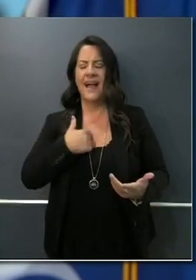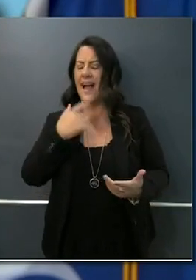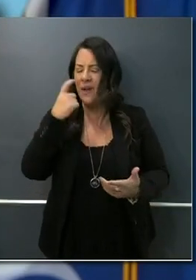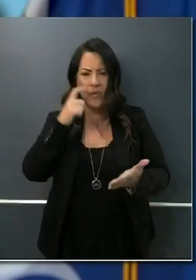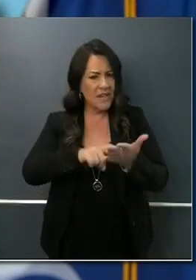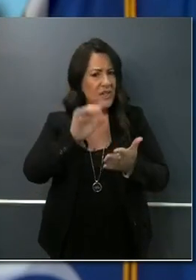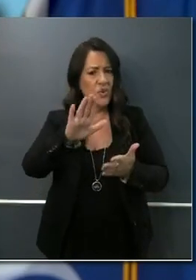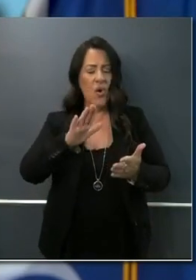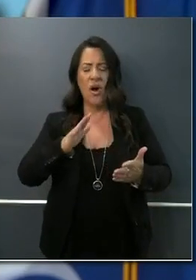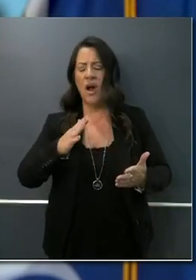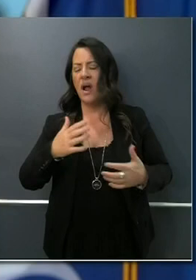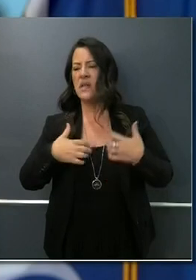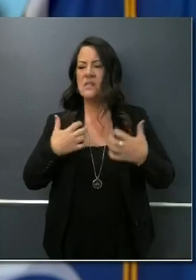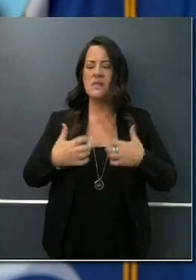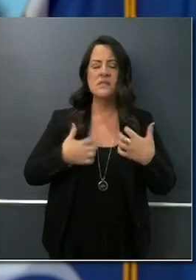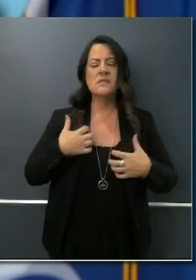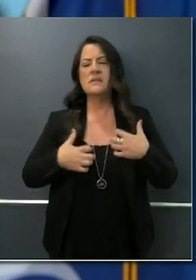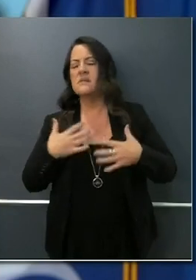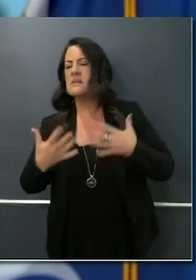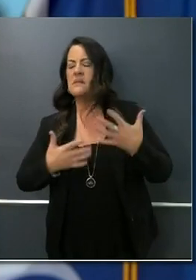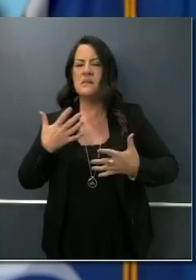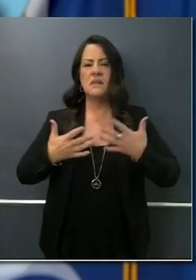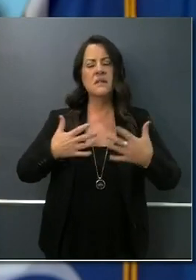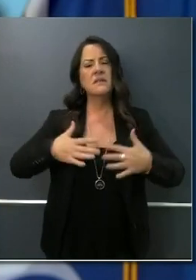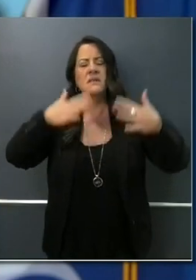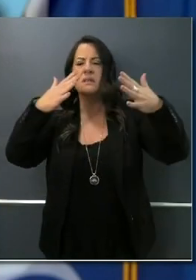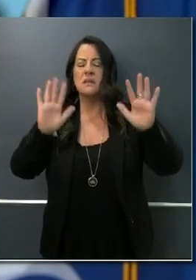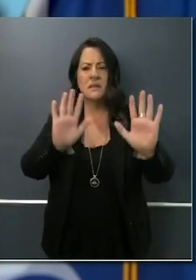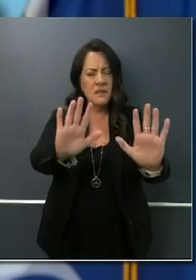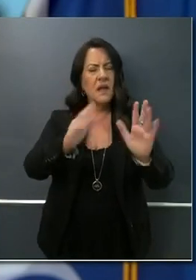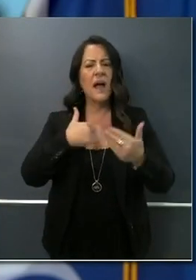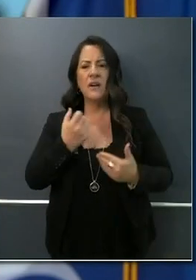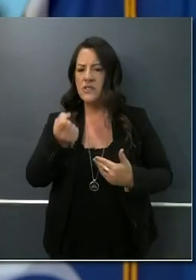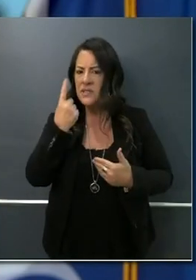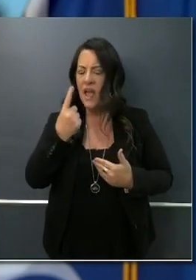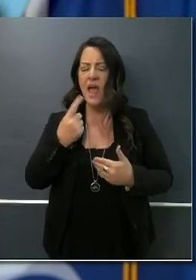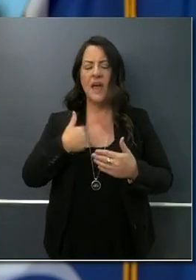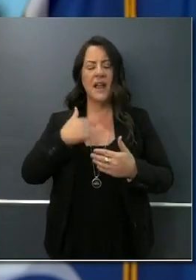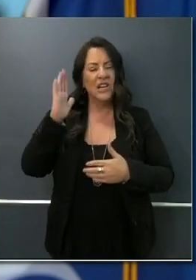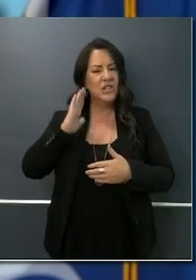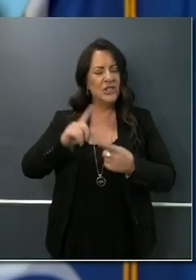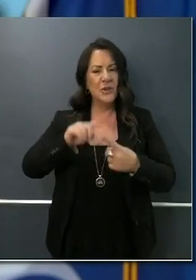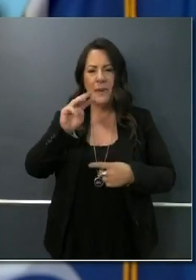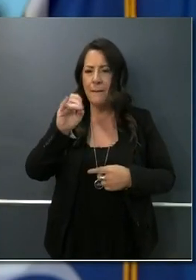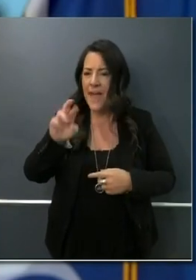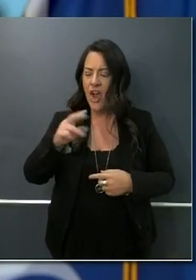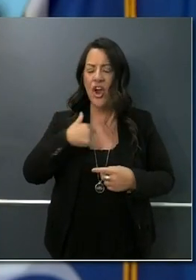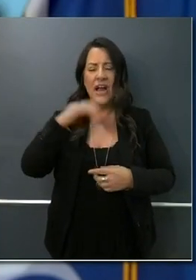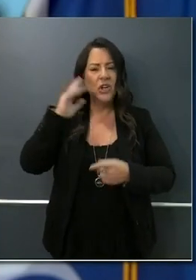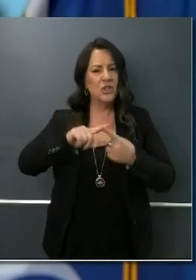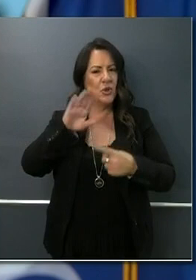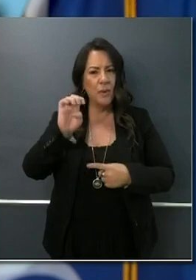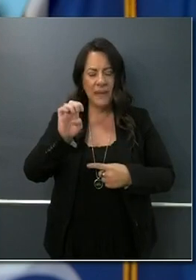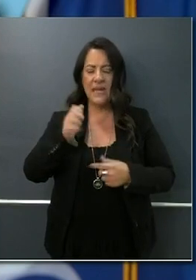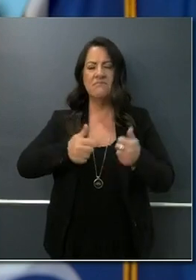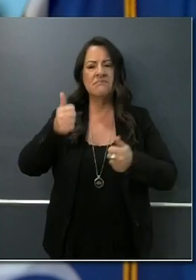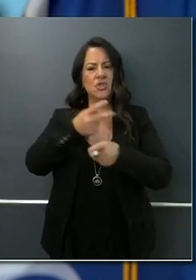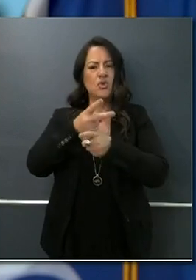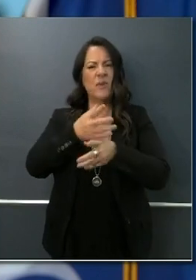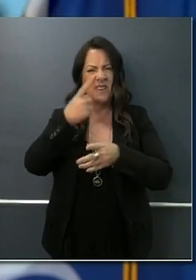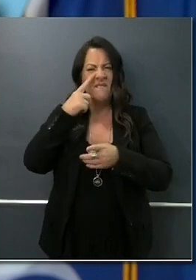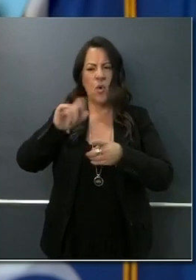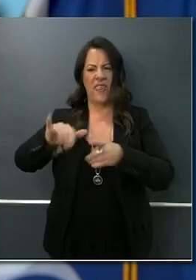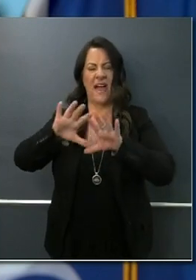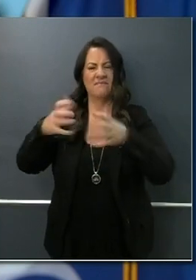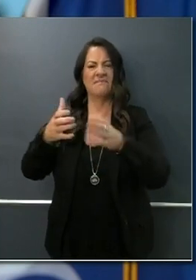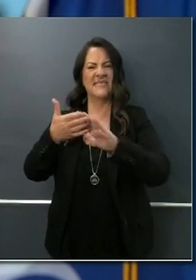anxiety, and I recognize the pressures. As a former county supervisor, as a former mayor, I understand those local pressures intimately.